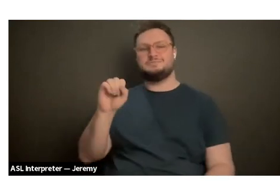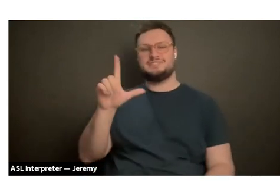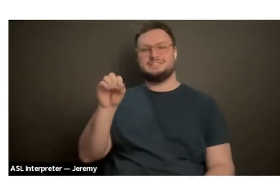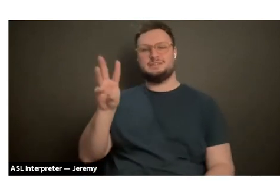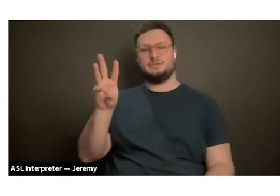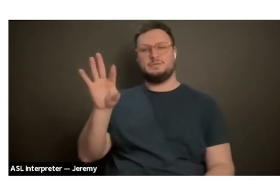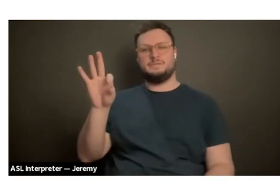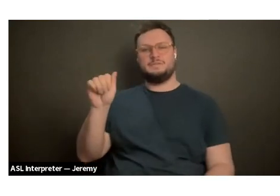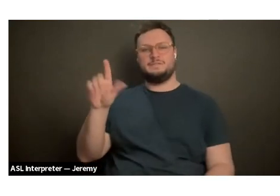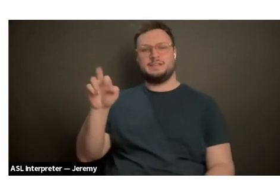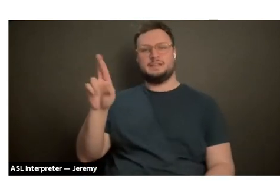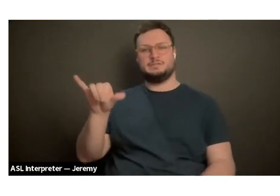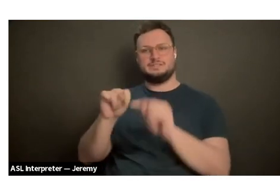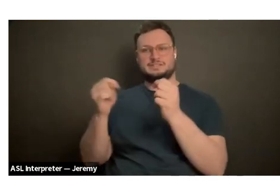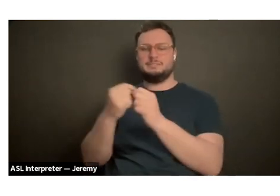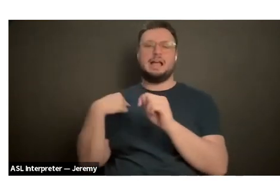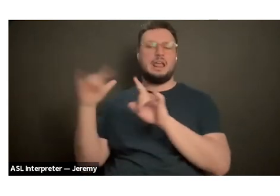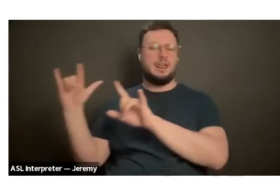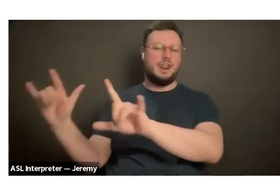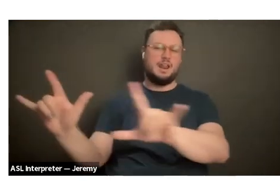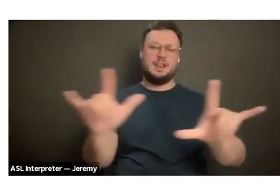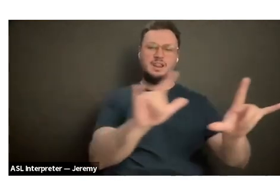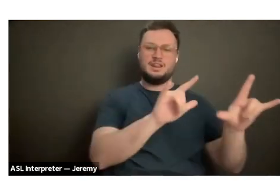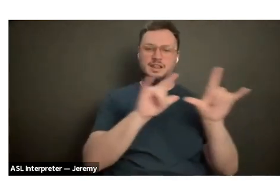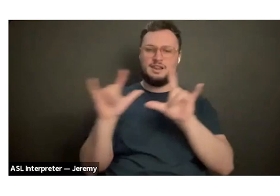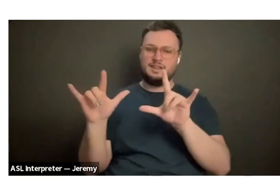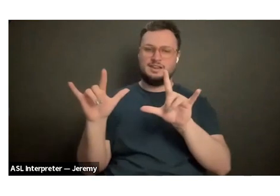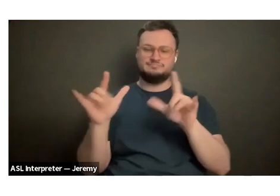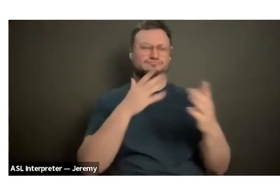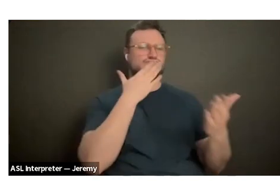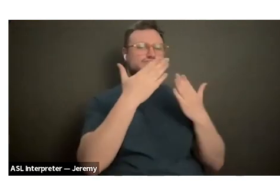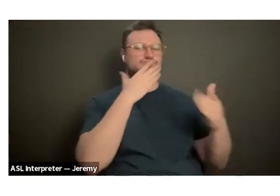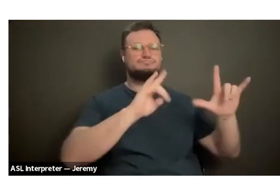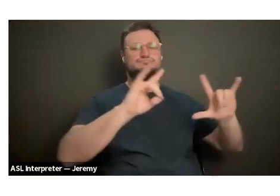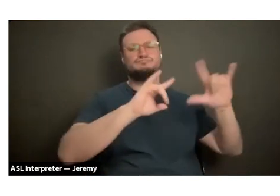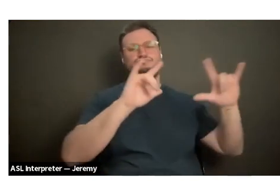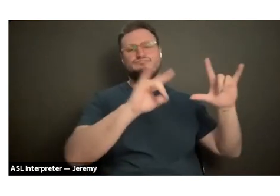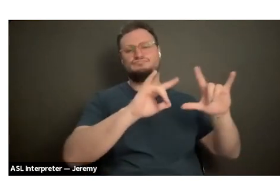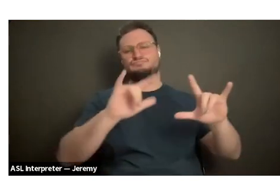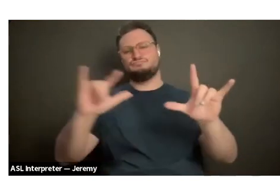you, everyone. I love you all. So much. Thank you, thank you, thank you. Love you all.